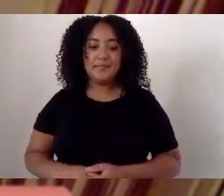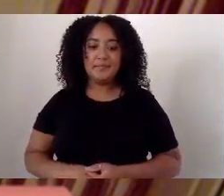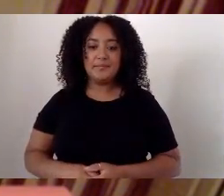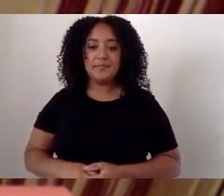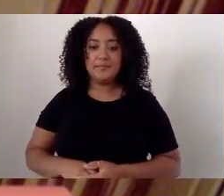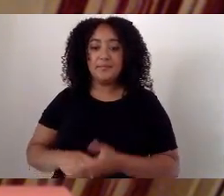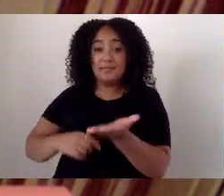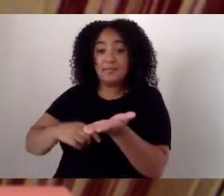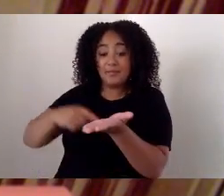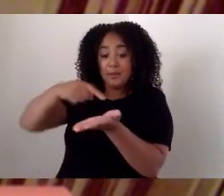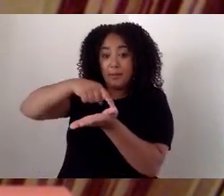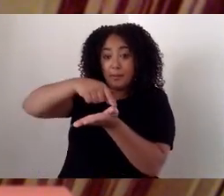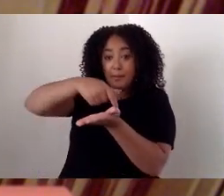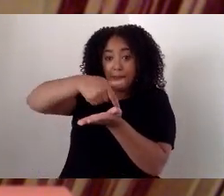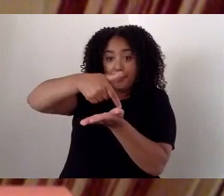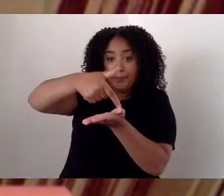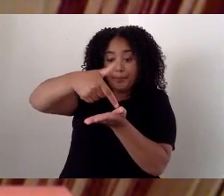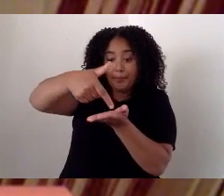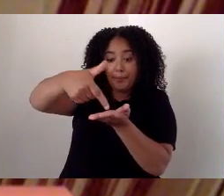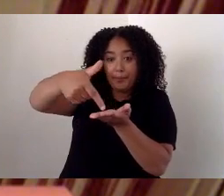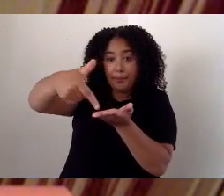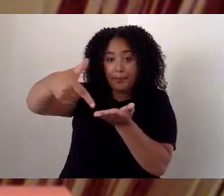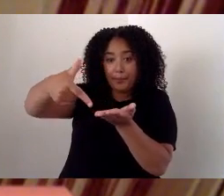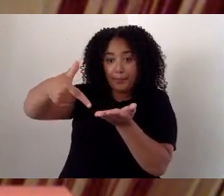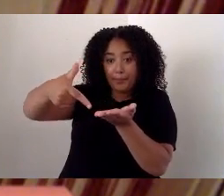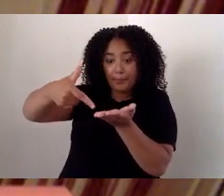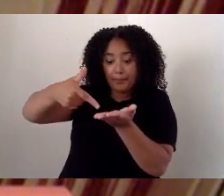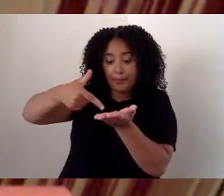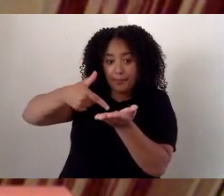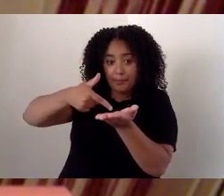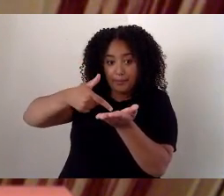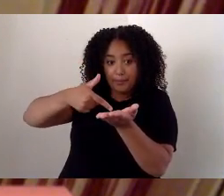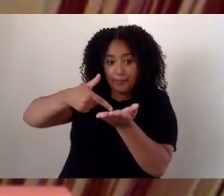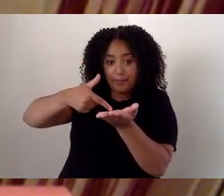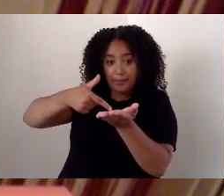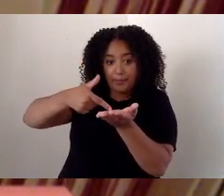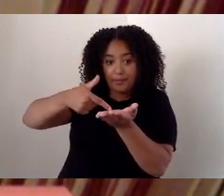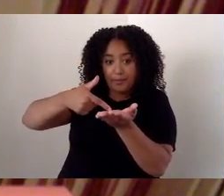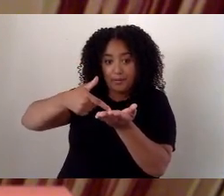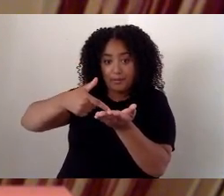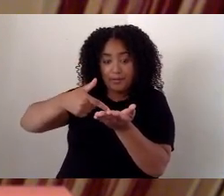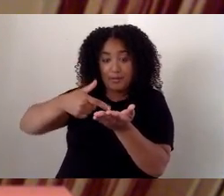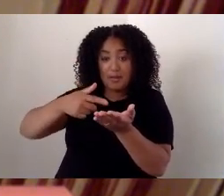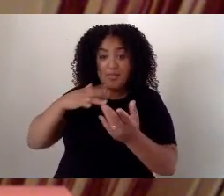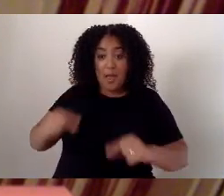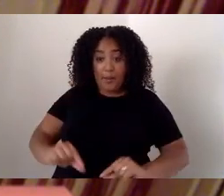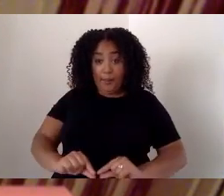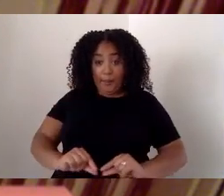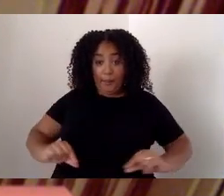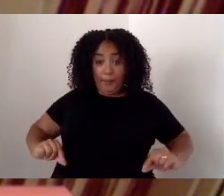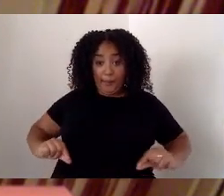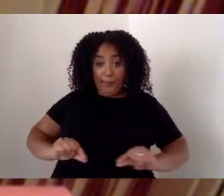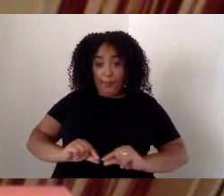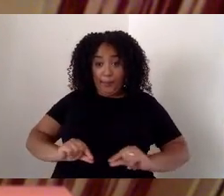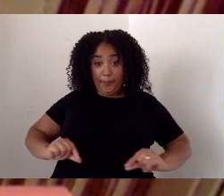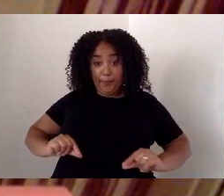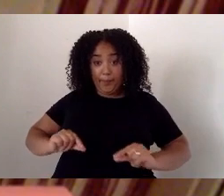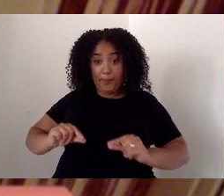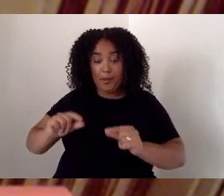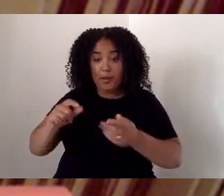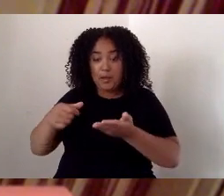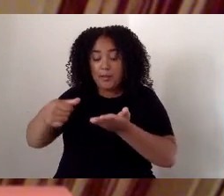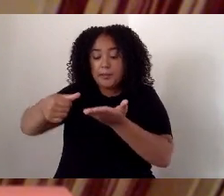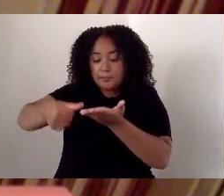that edge. Grab the seam and gently just start to place